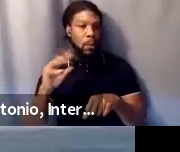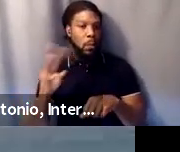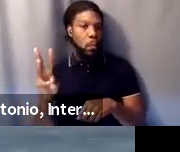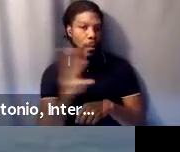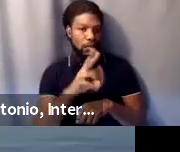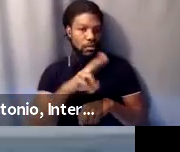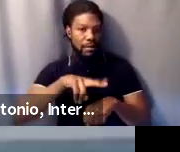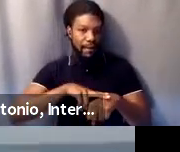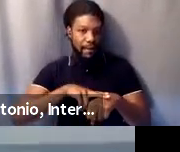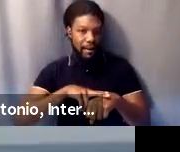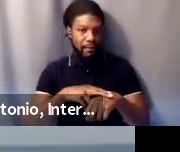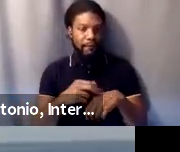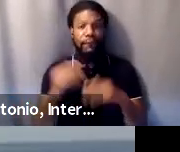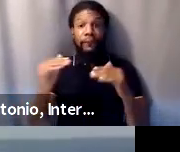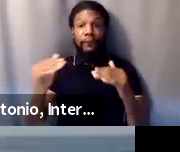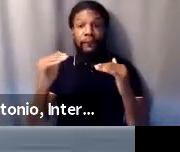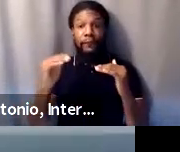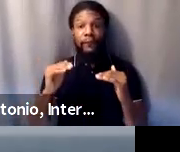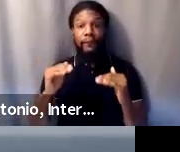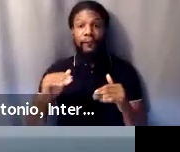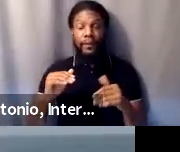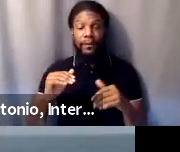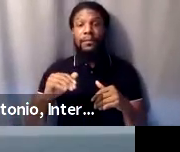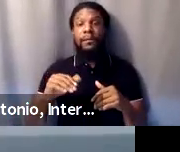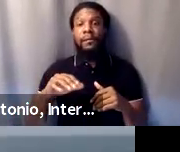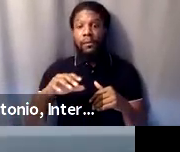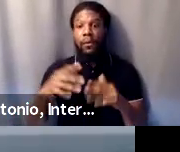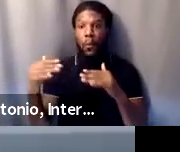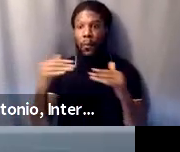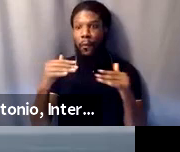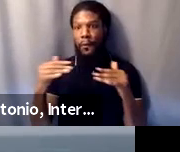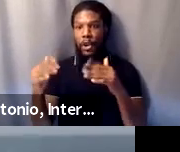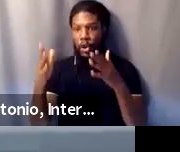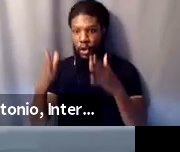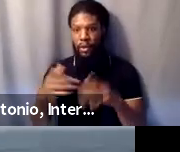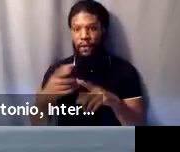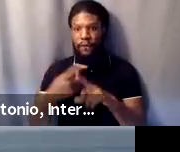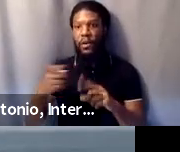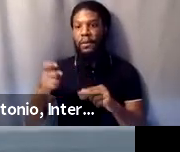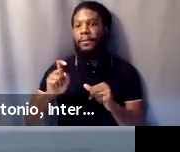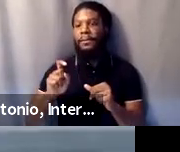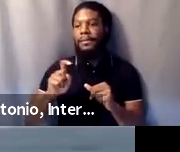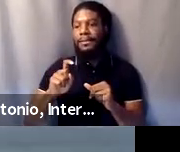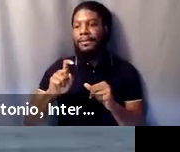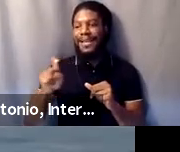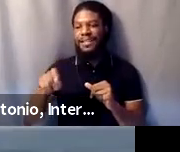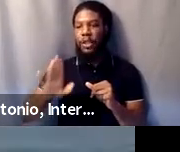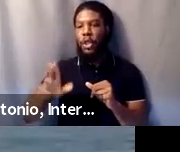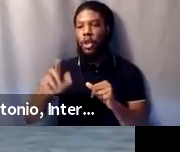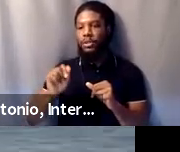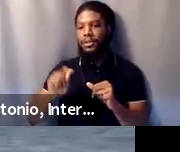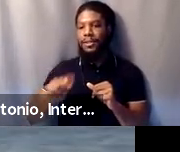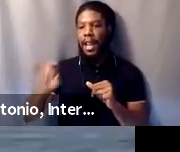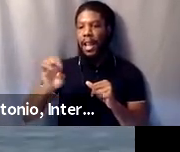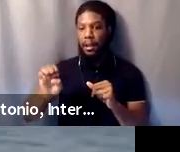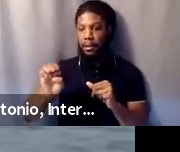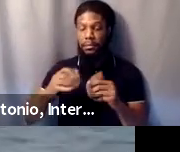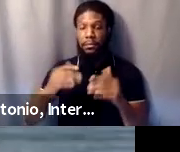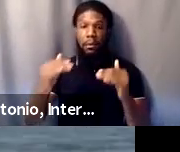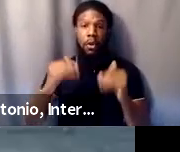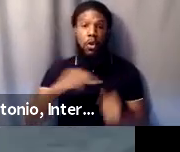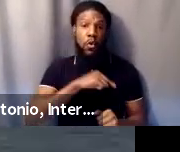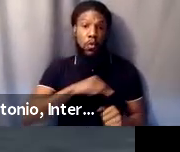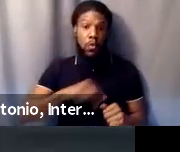and a crown, Warrior, which is a Midwestern style from Texas. There's Queen, the Red Set